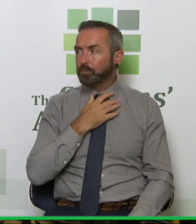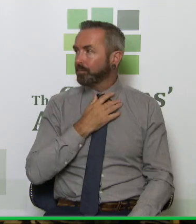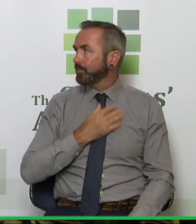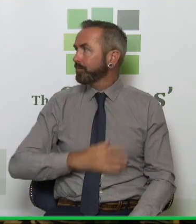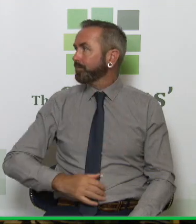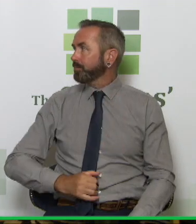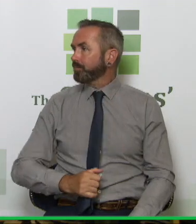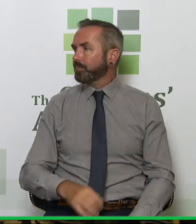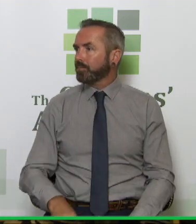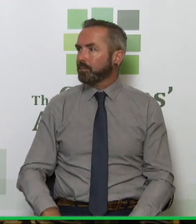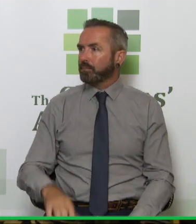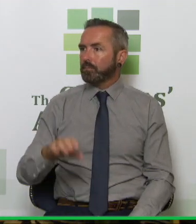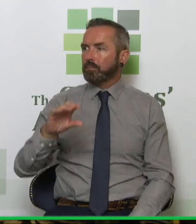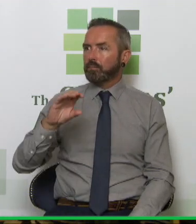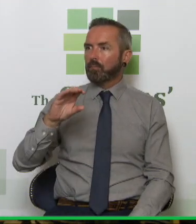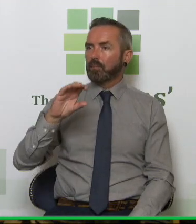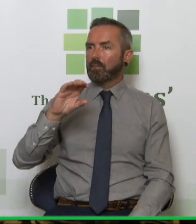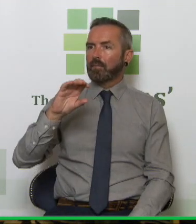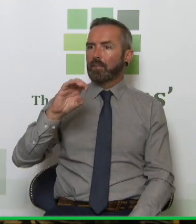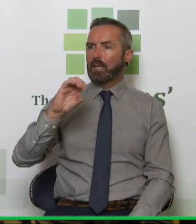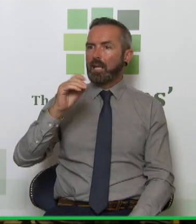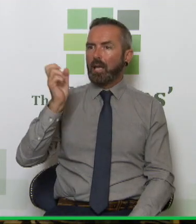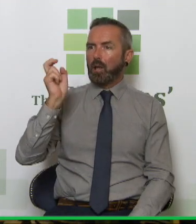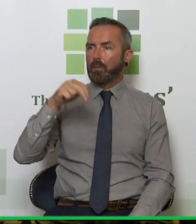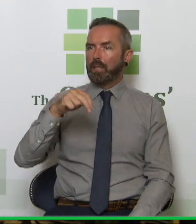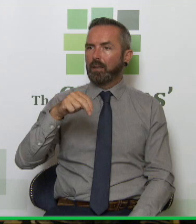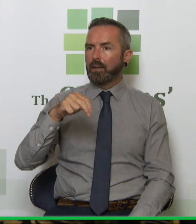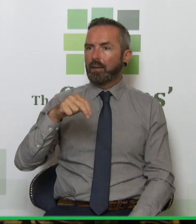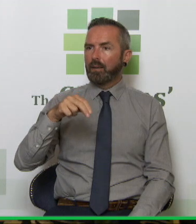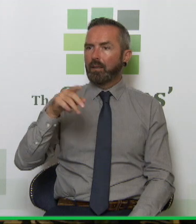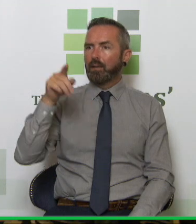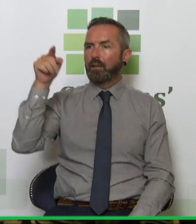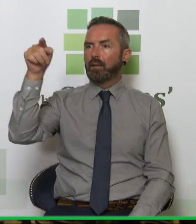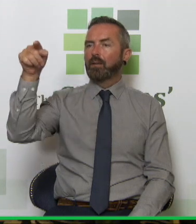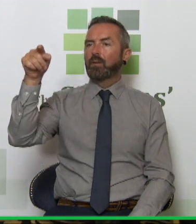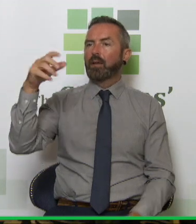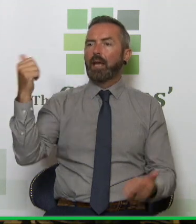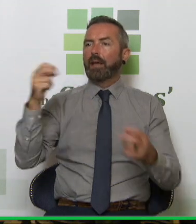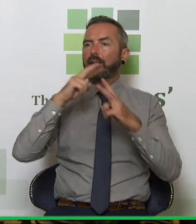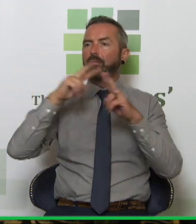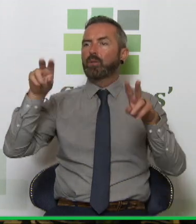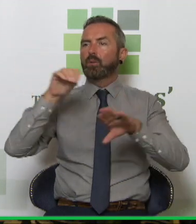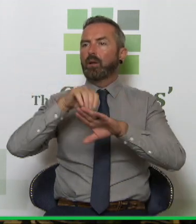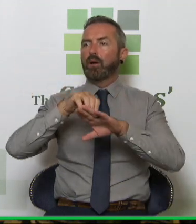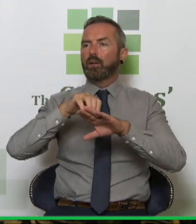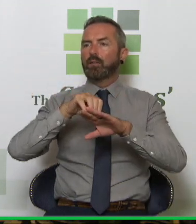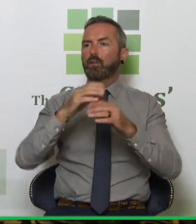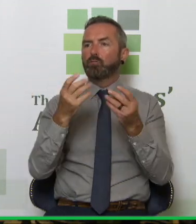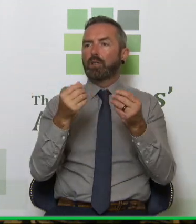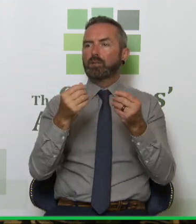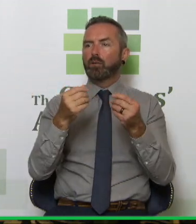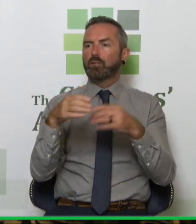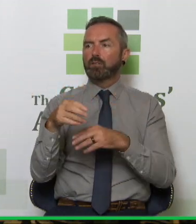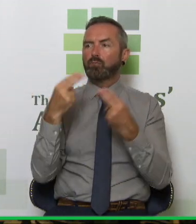Meehan, Nicola's just referenced him. If I could ask Eamon, not known to be a man to sugarcoat it, any views on resourcing